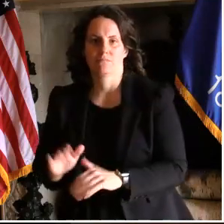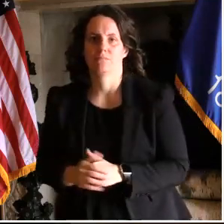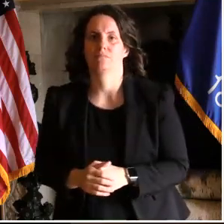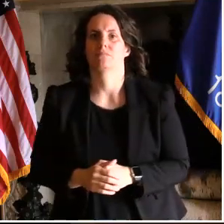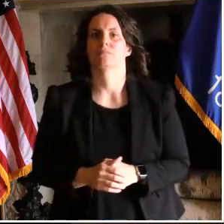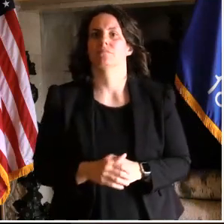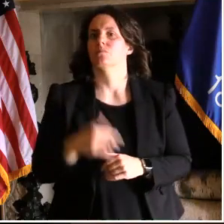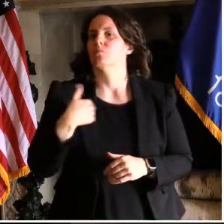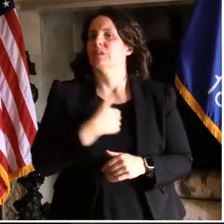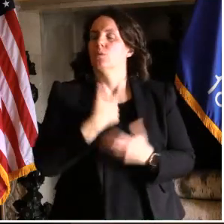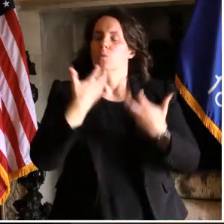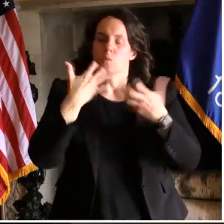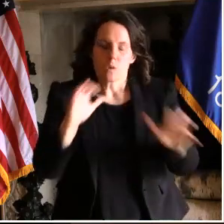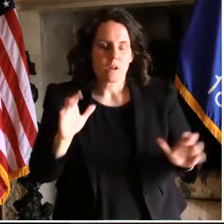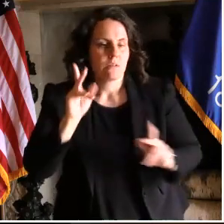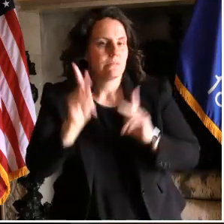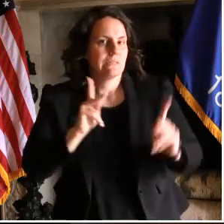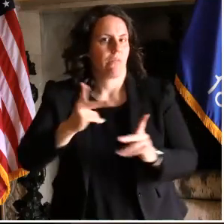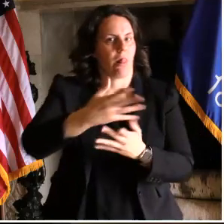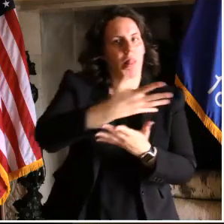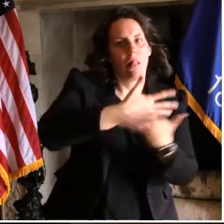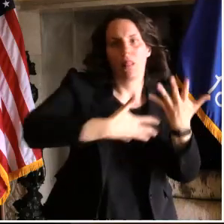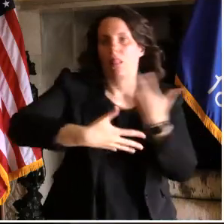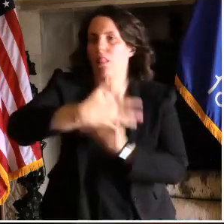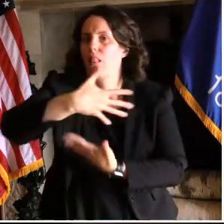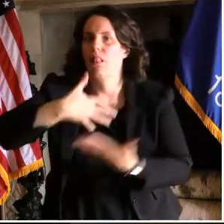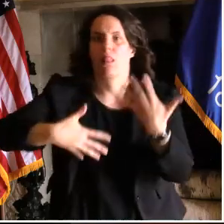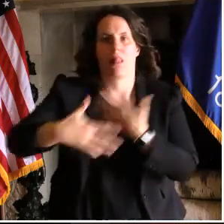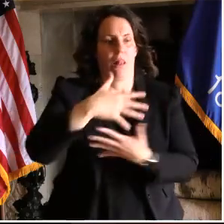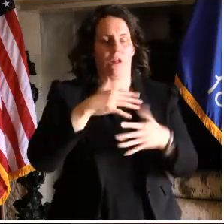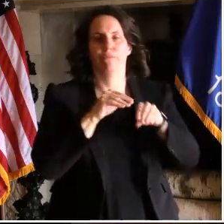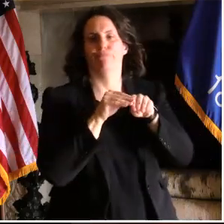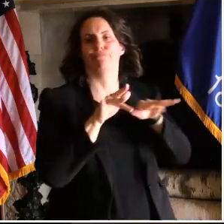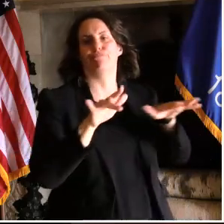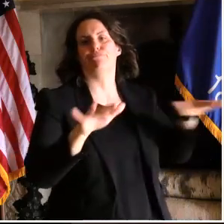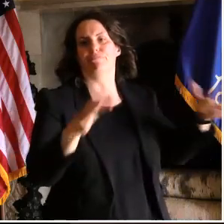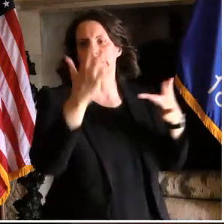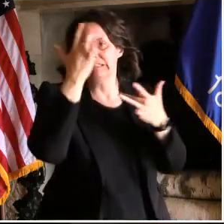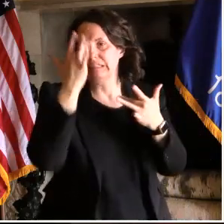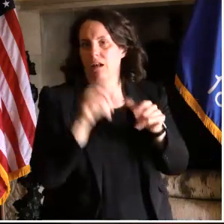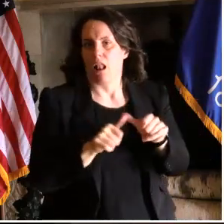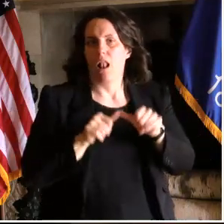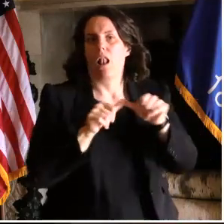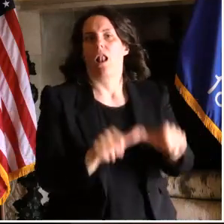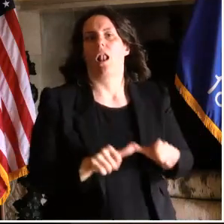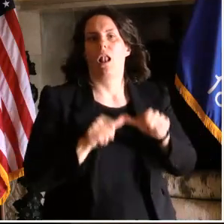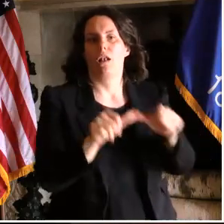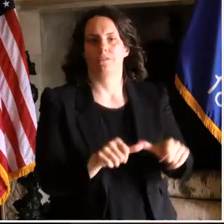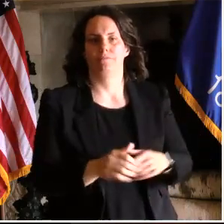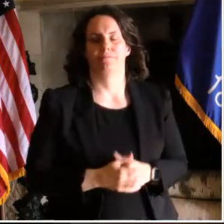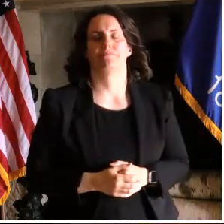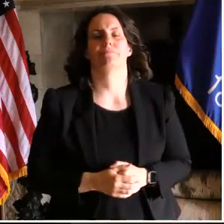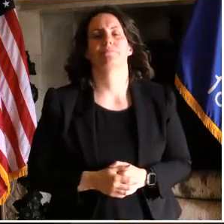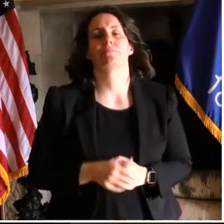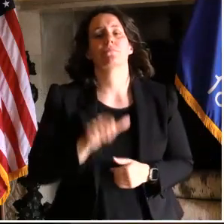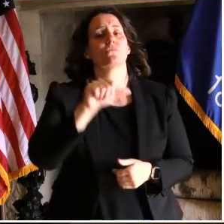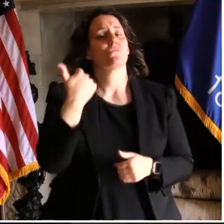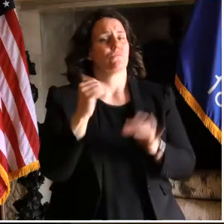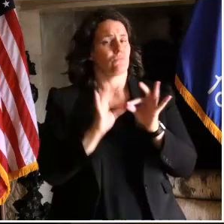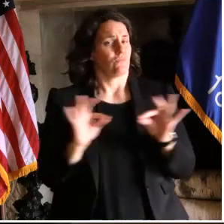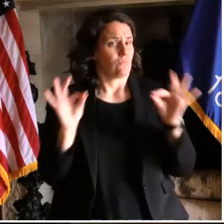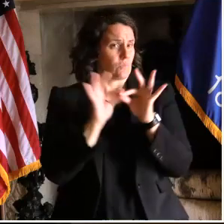that we might infect. I think the other thing that's important about the science here is what we are learning about folks